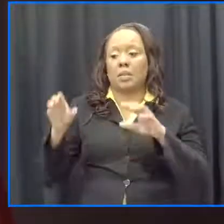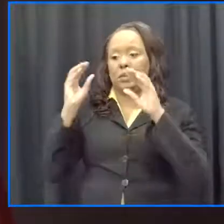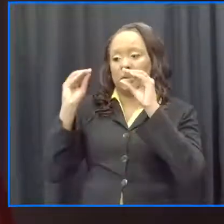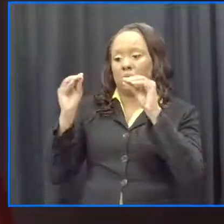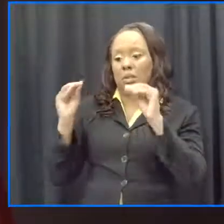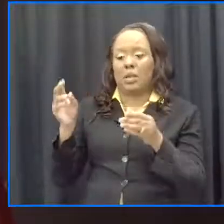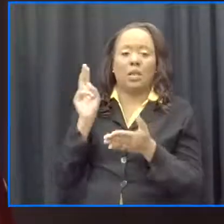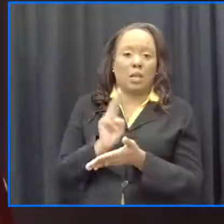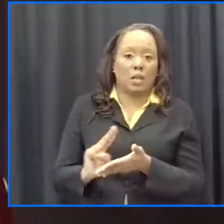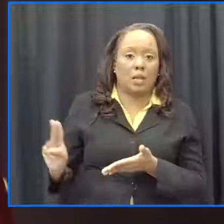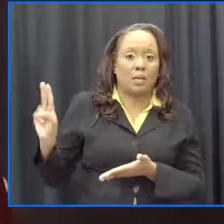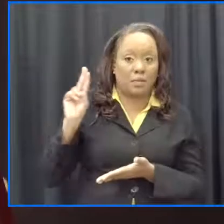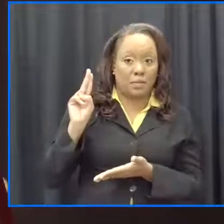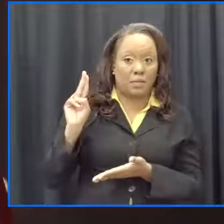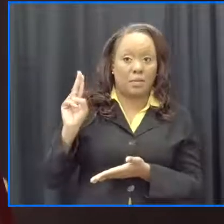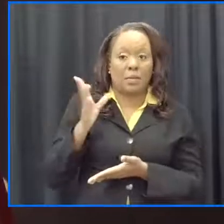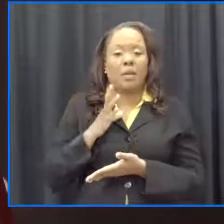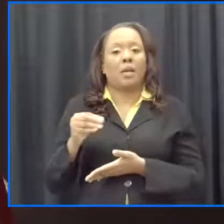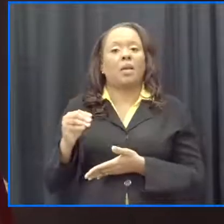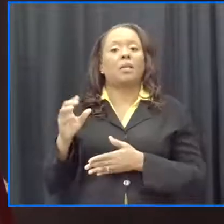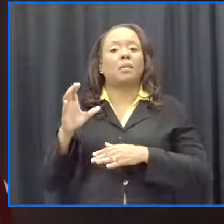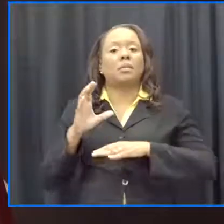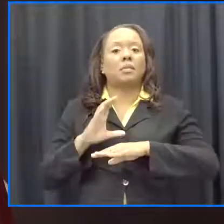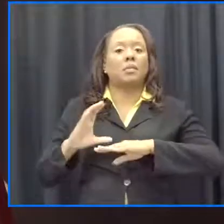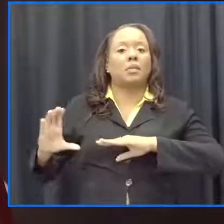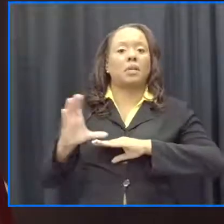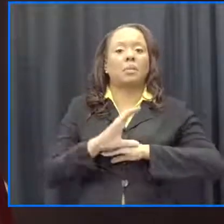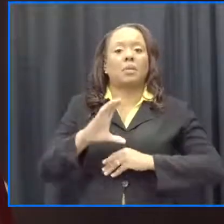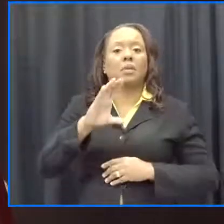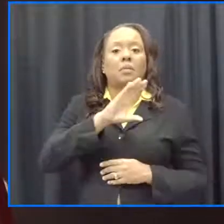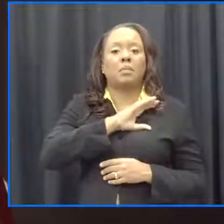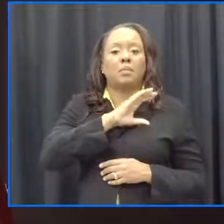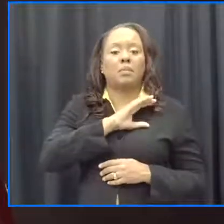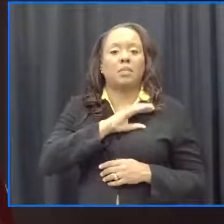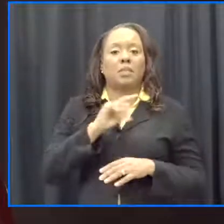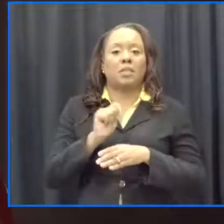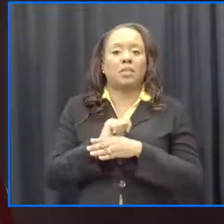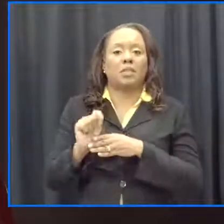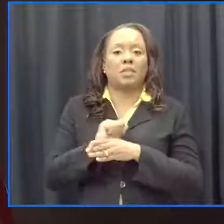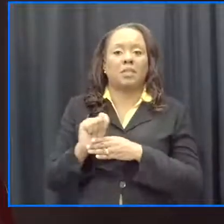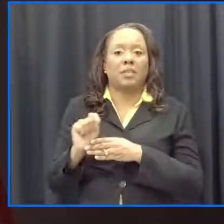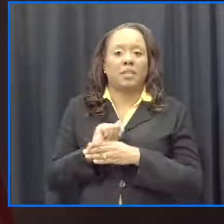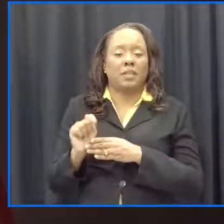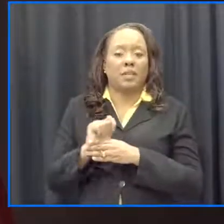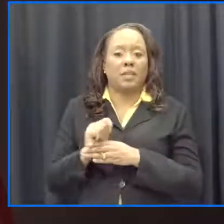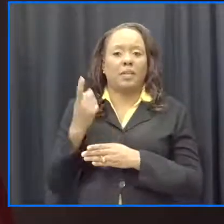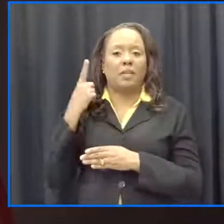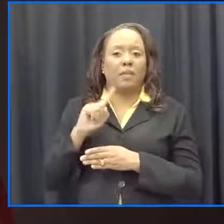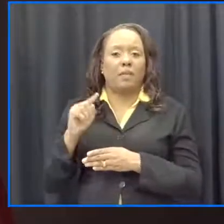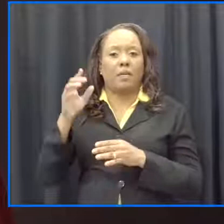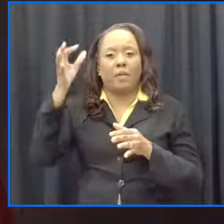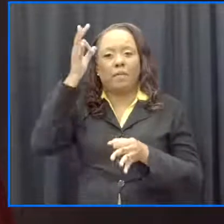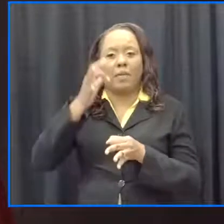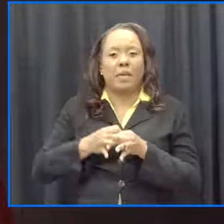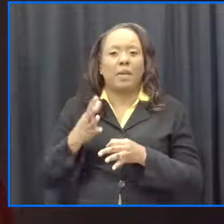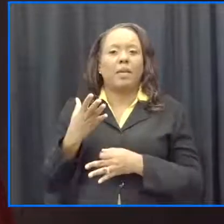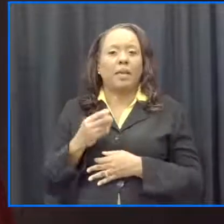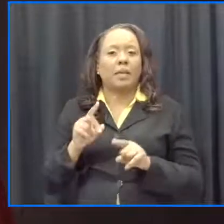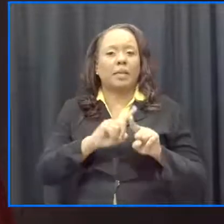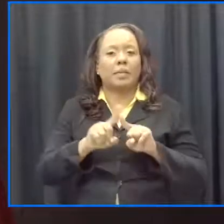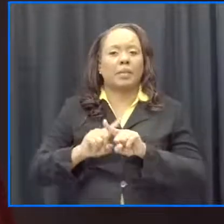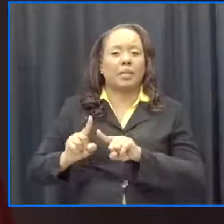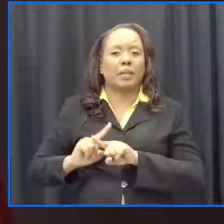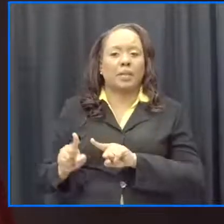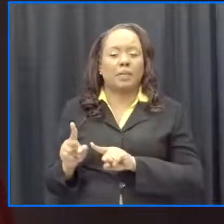of the West Indies Cave Hill campus and the Regional Police Training Center on Faith and Diverse Cultures.